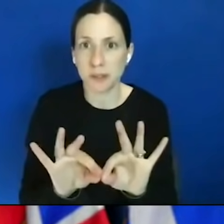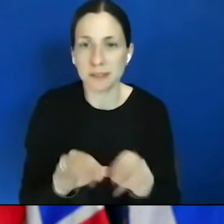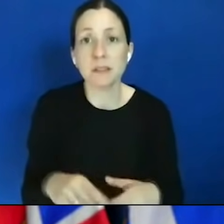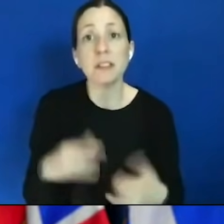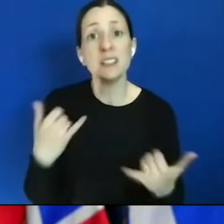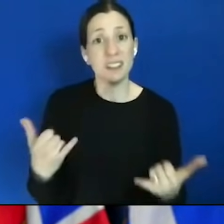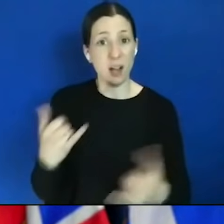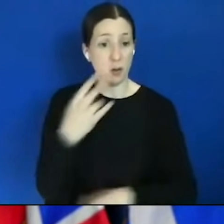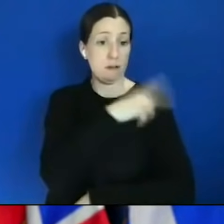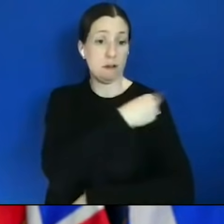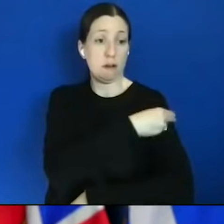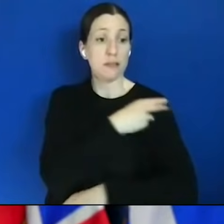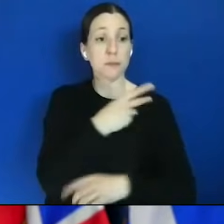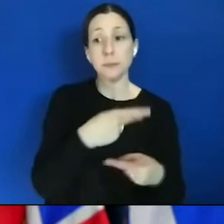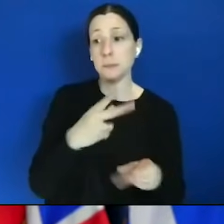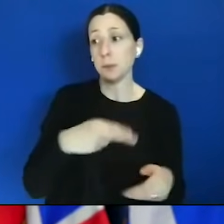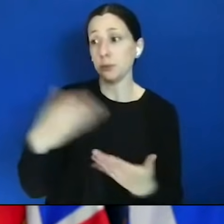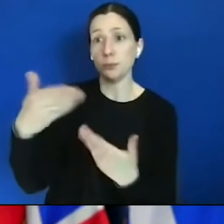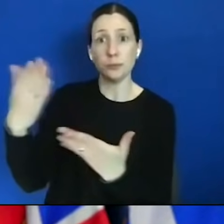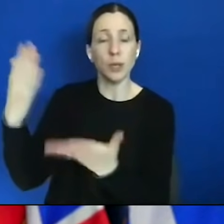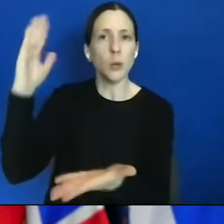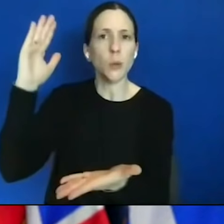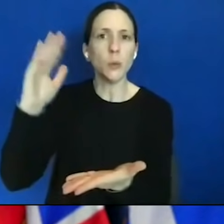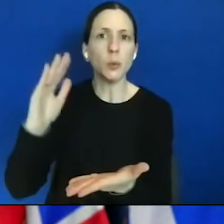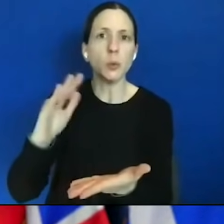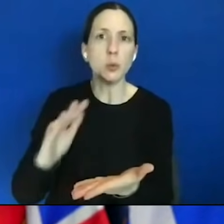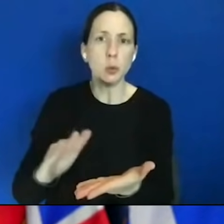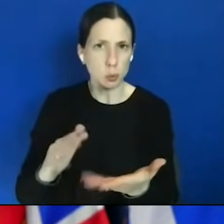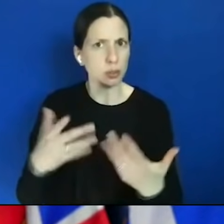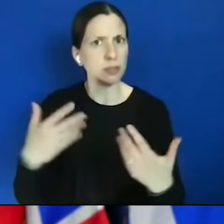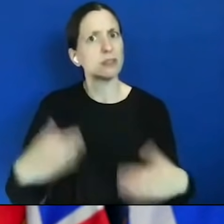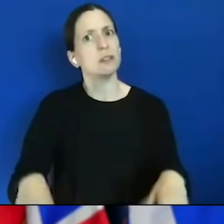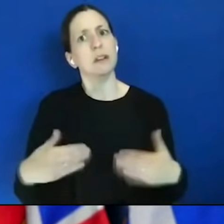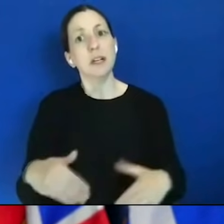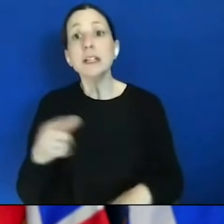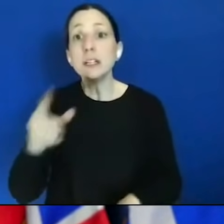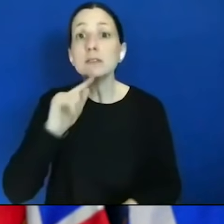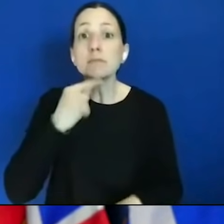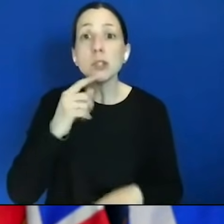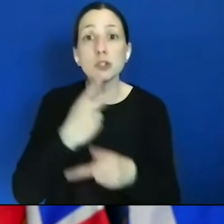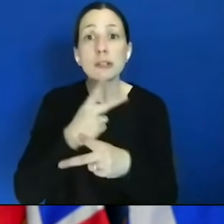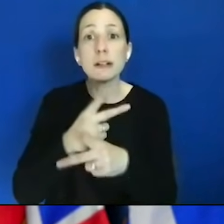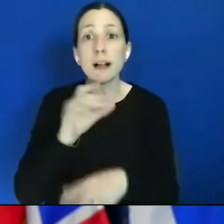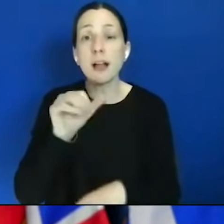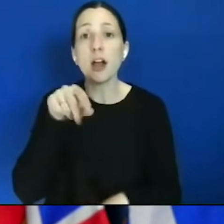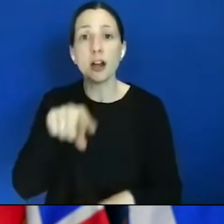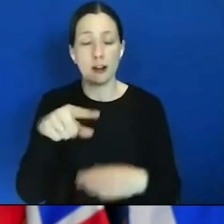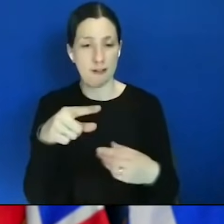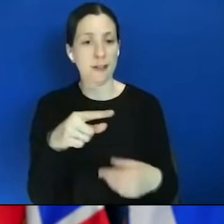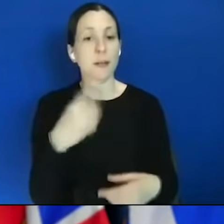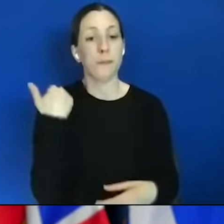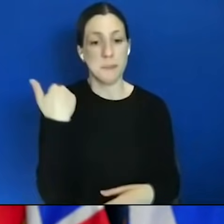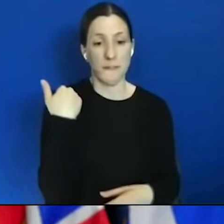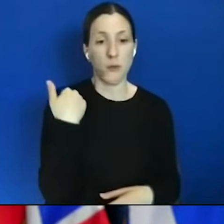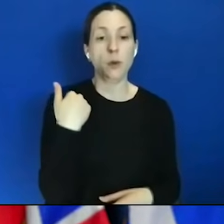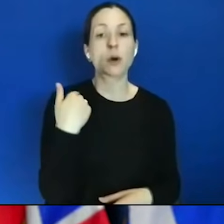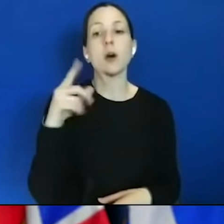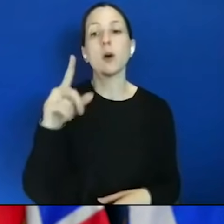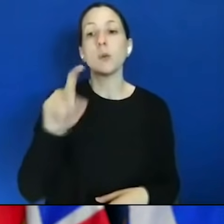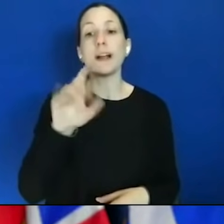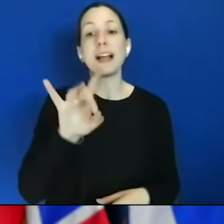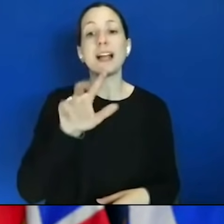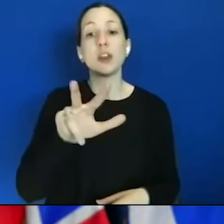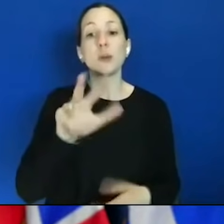which is down from a height of 511 at the height of the second wave, that those in critical care are at 62, down from